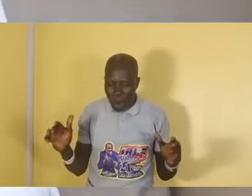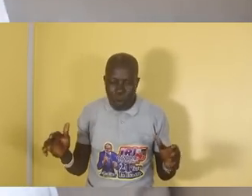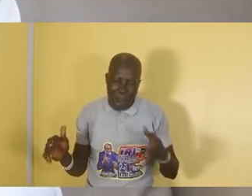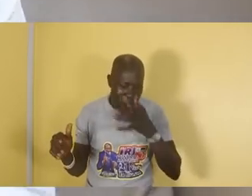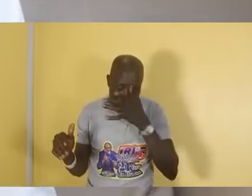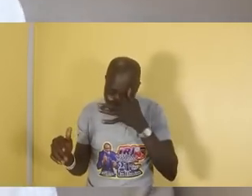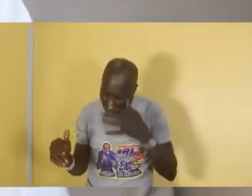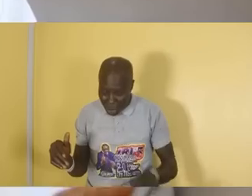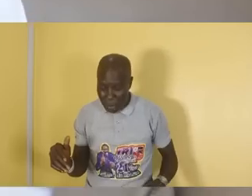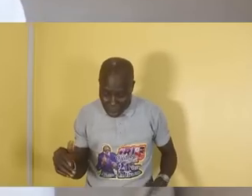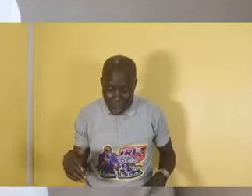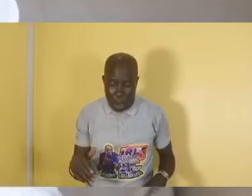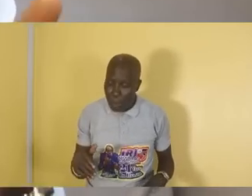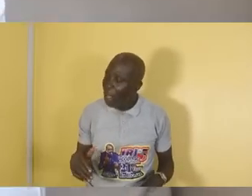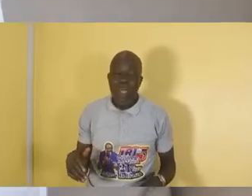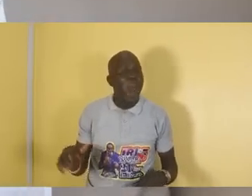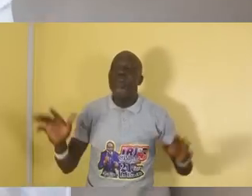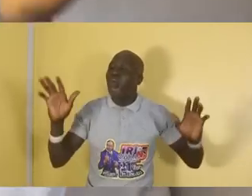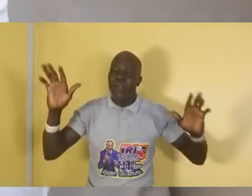mo.